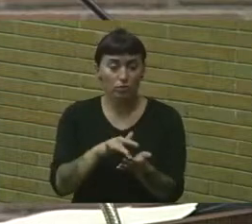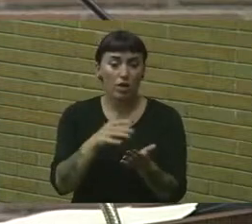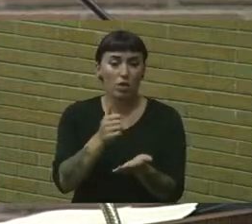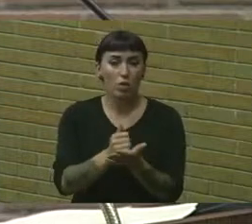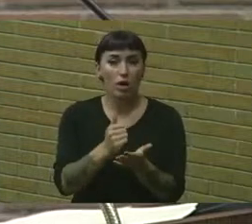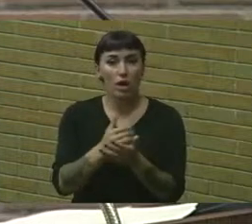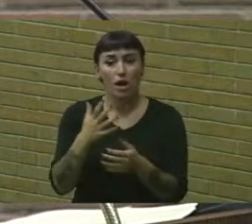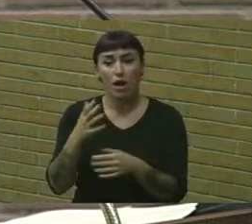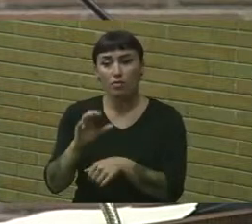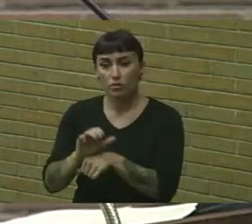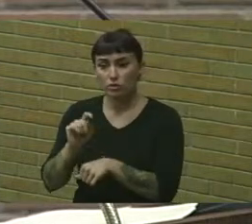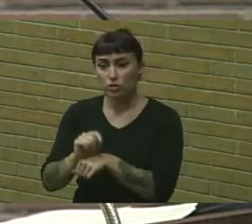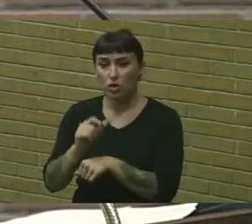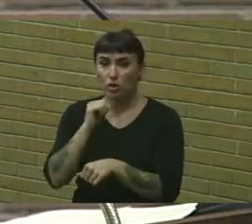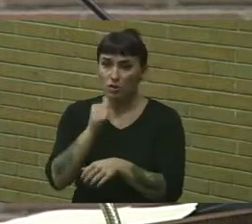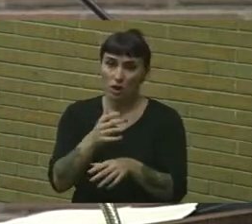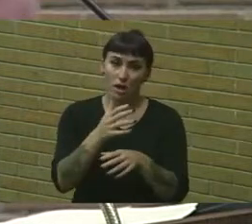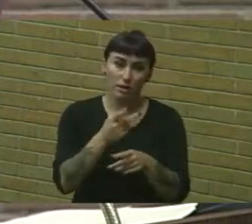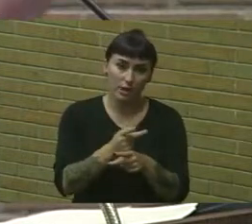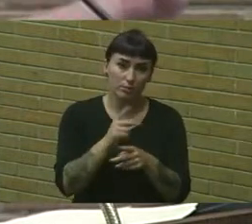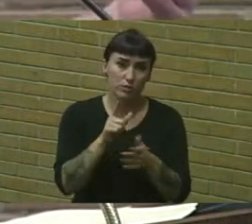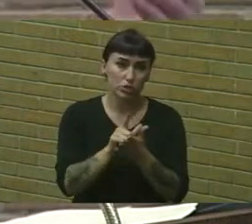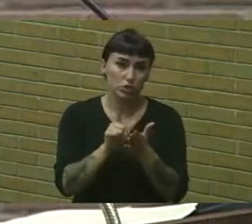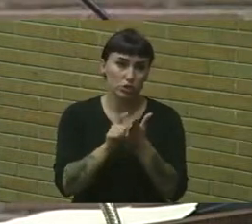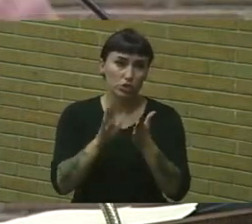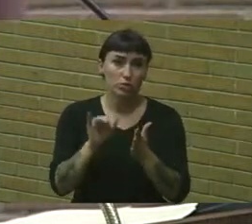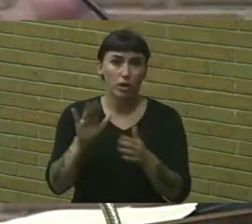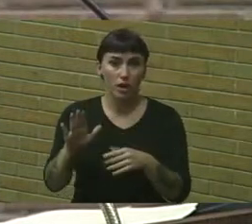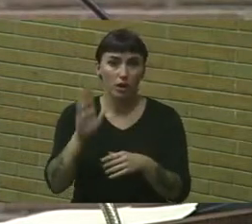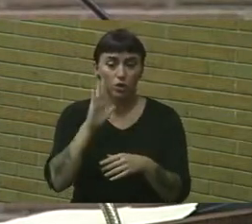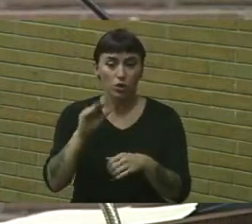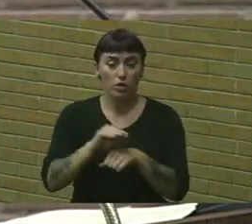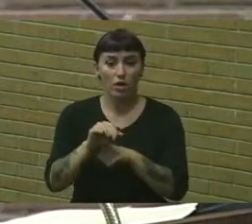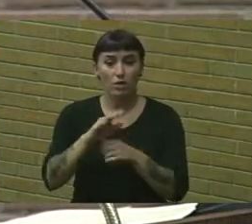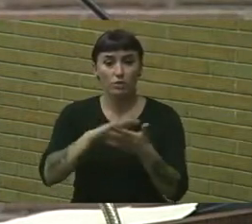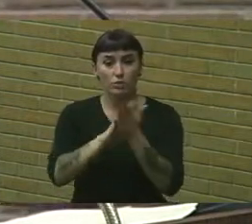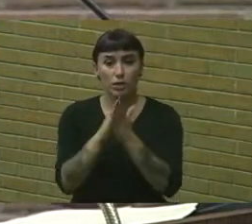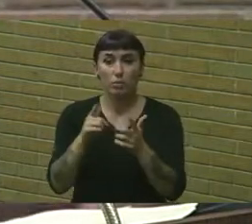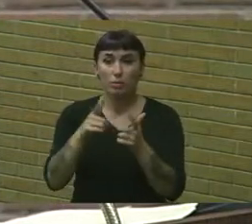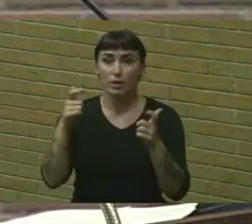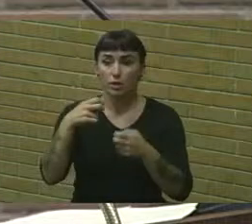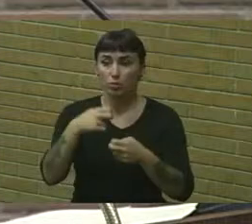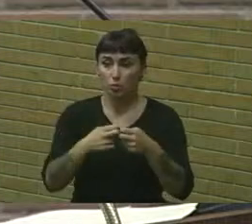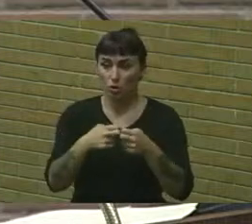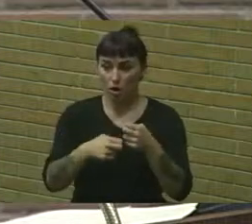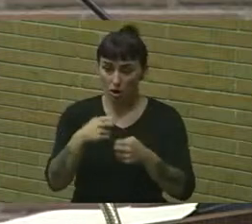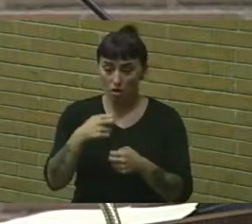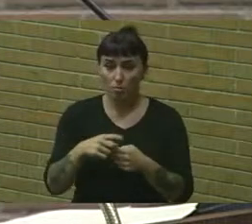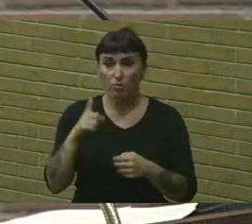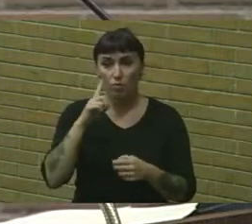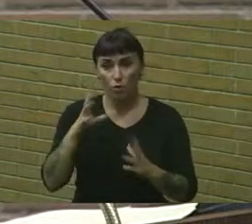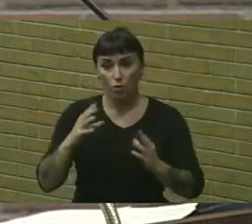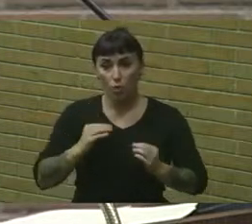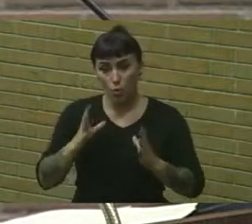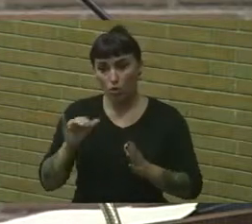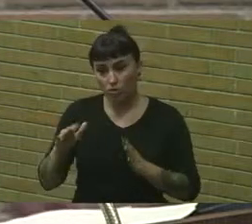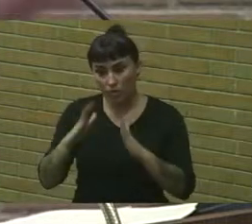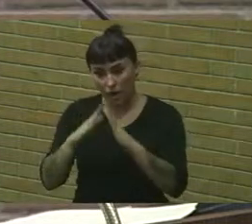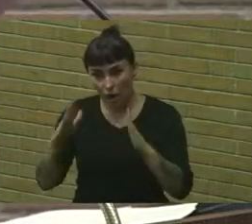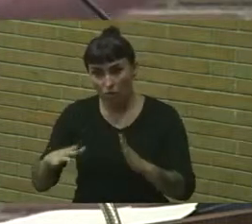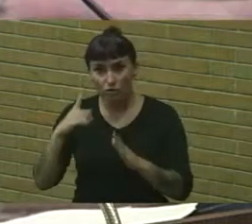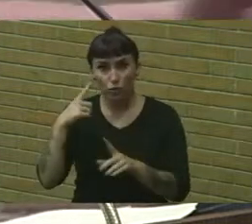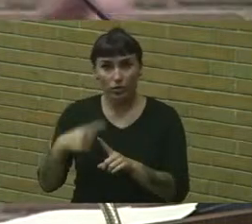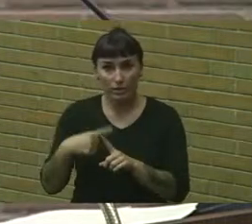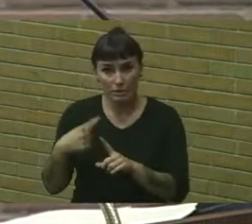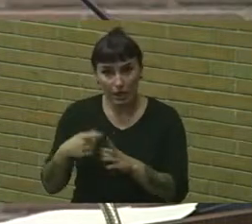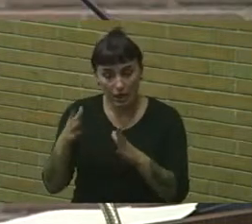an attorney by your advice, and this is going to escalate into a lot bigger problem for the owner of the house, for the tenant,